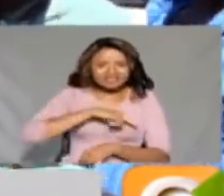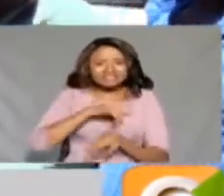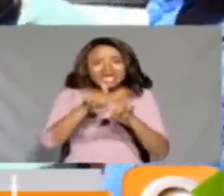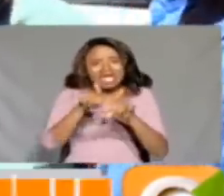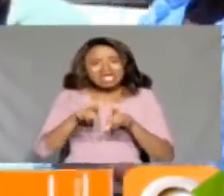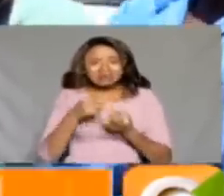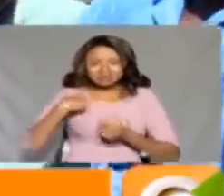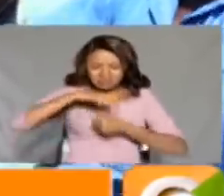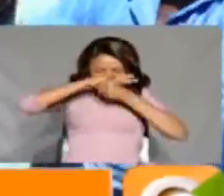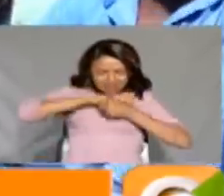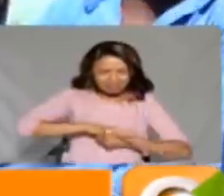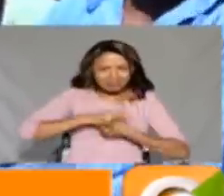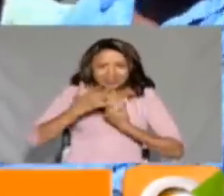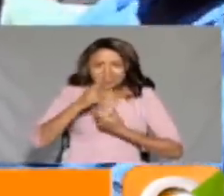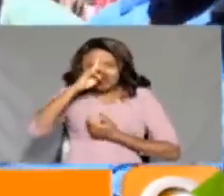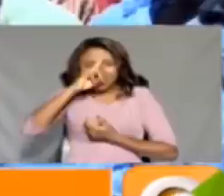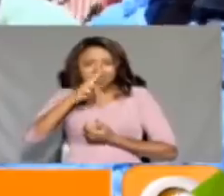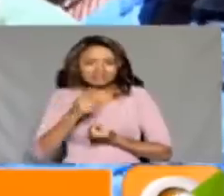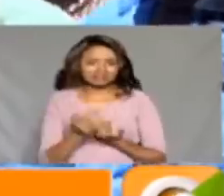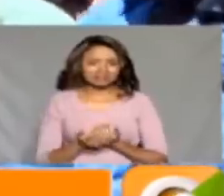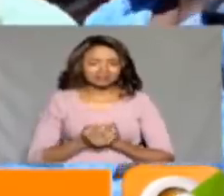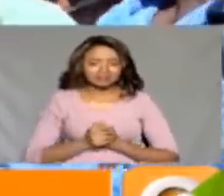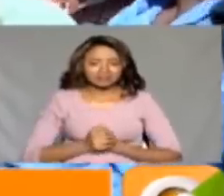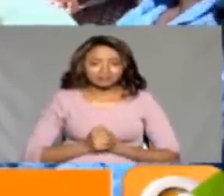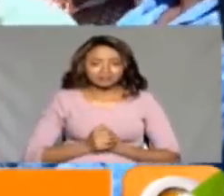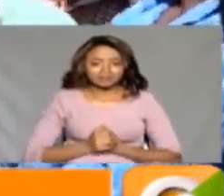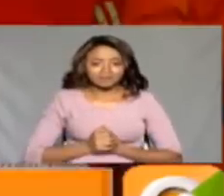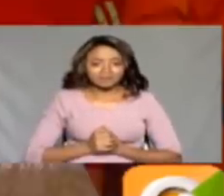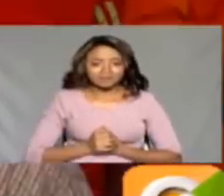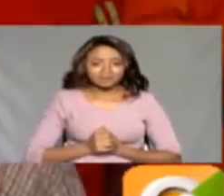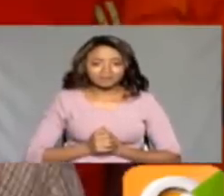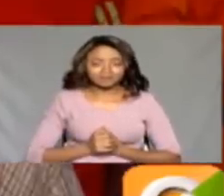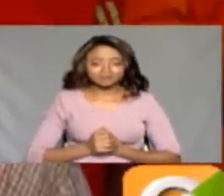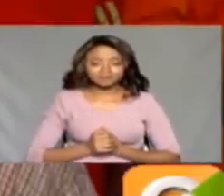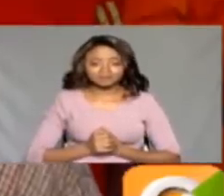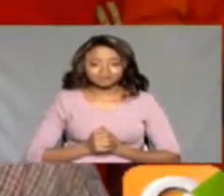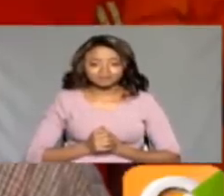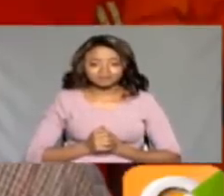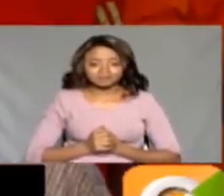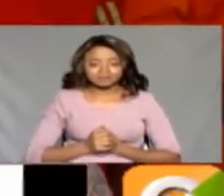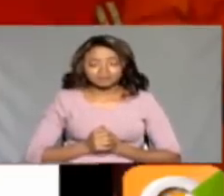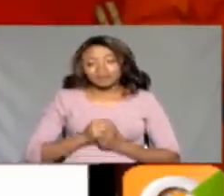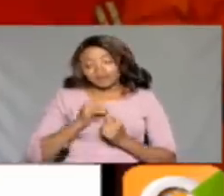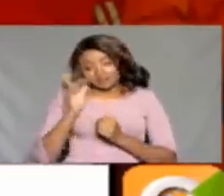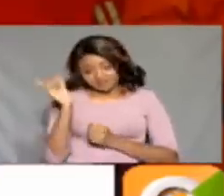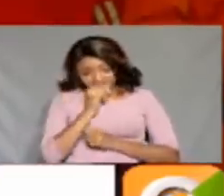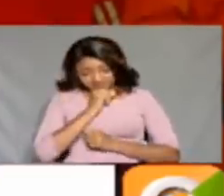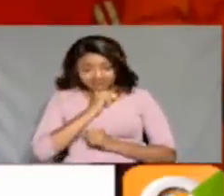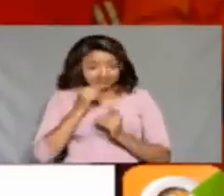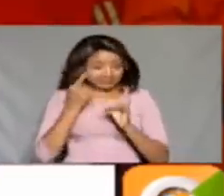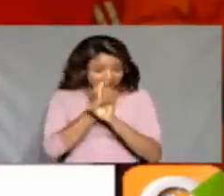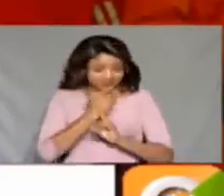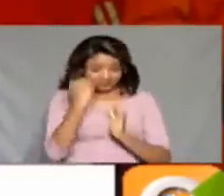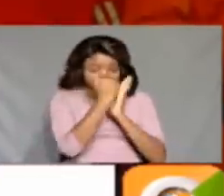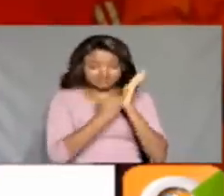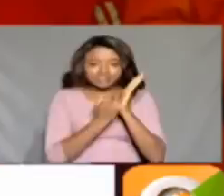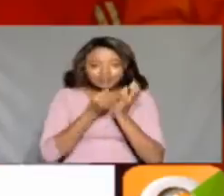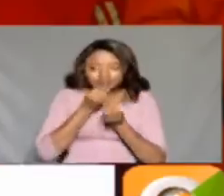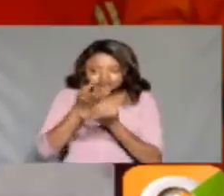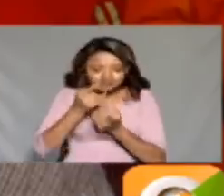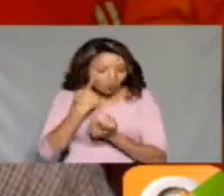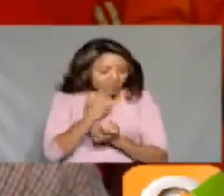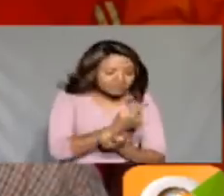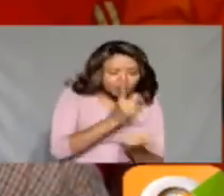Inatumia polisi kwa kuja kuchapa watu wake. Watu wakaenda wakaandika mawachaiti kulikana na vile walikuwa